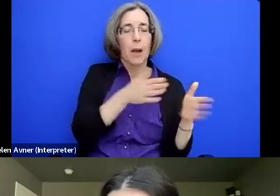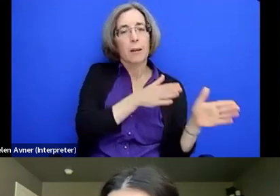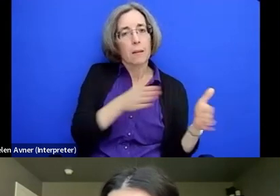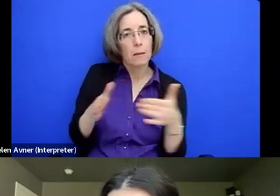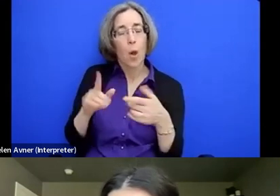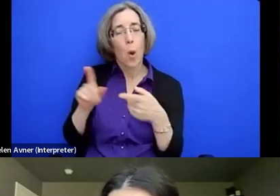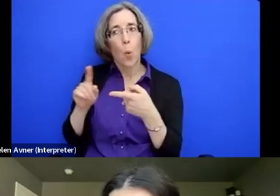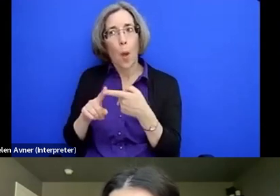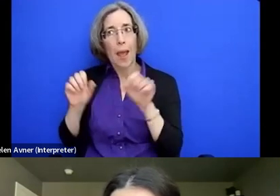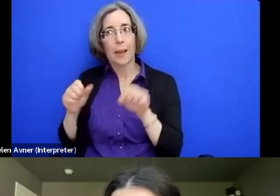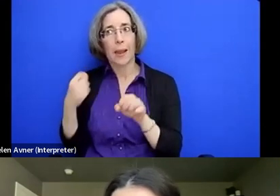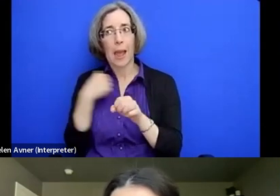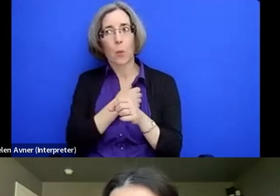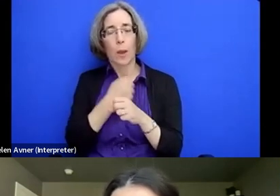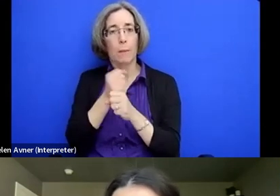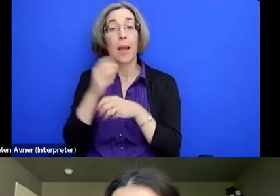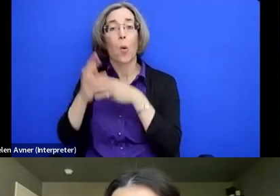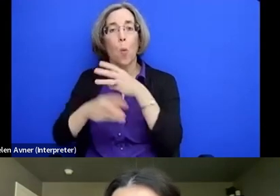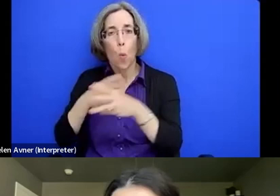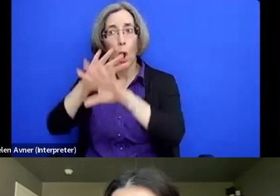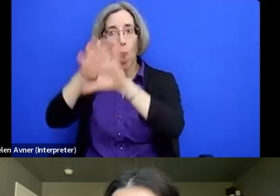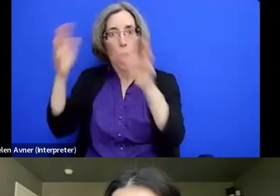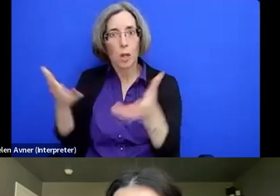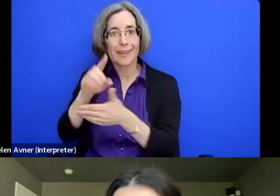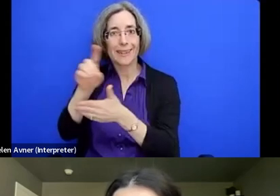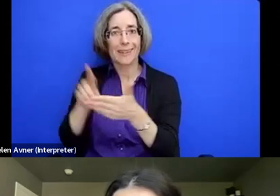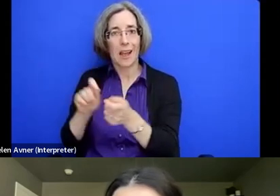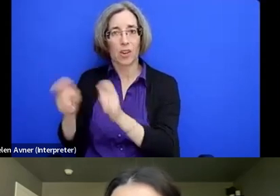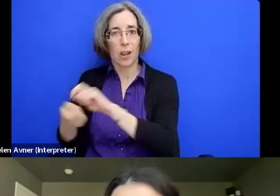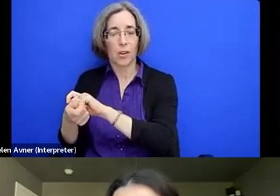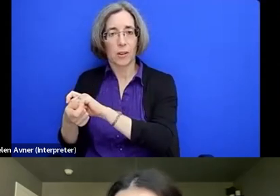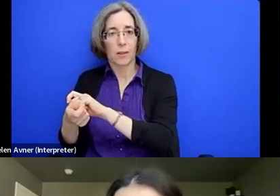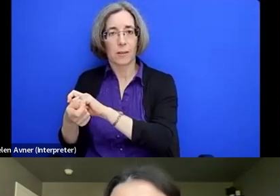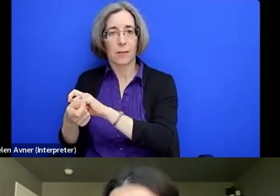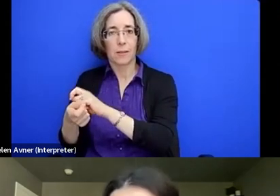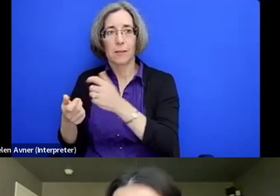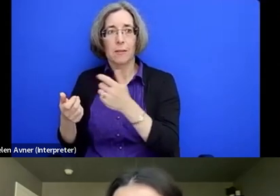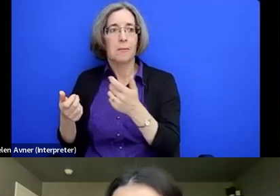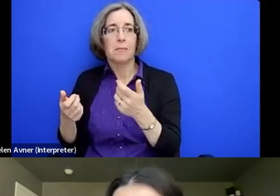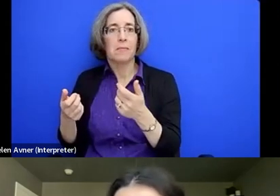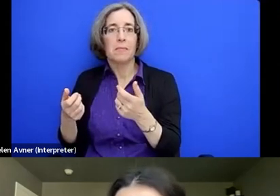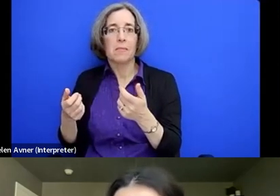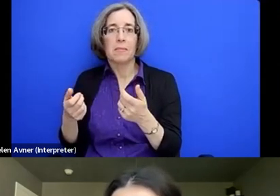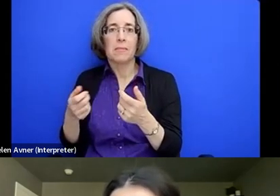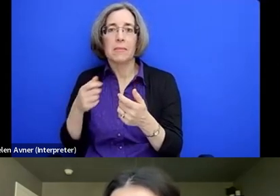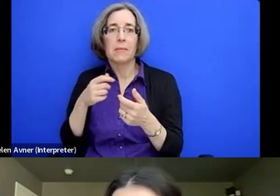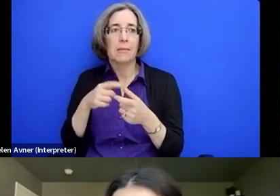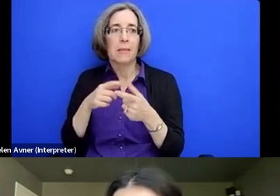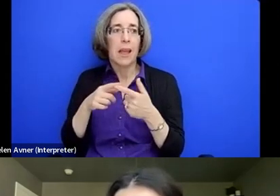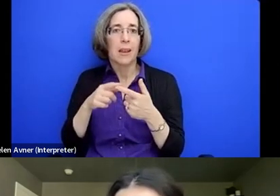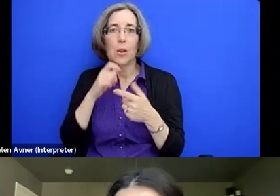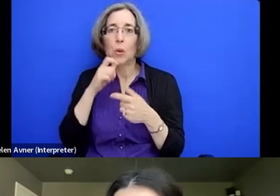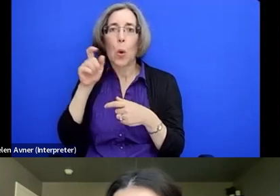make world design changes that don't give rise to any of the kind of disability cons,